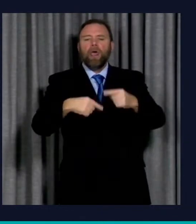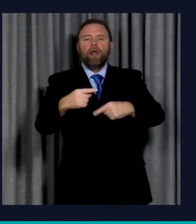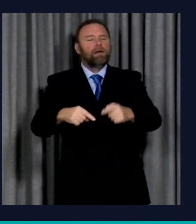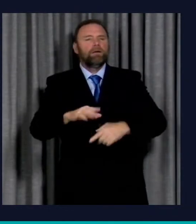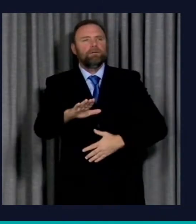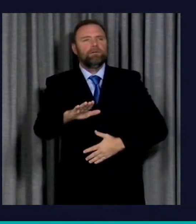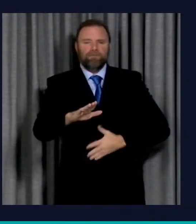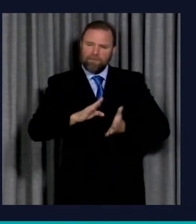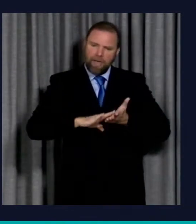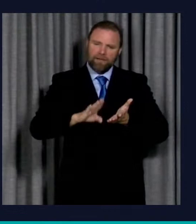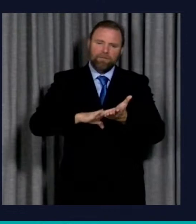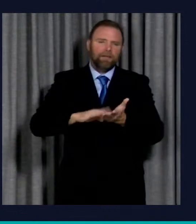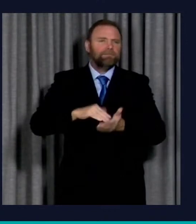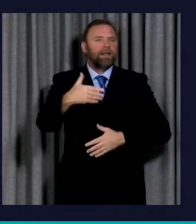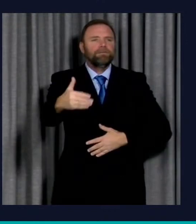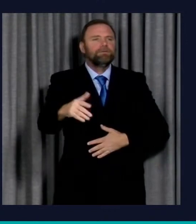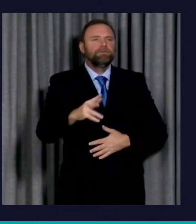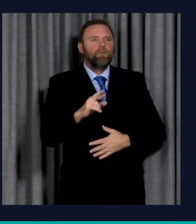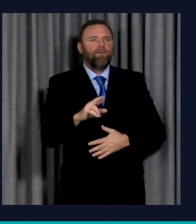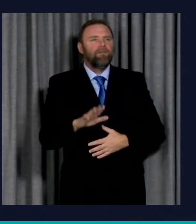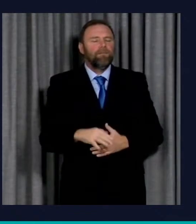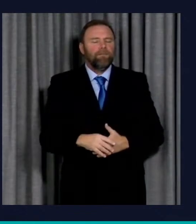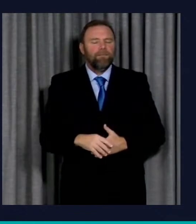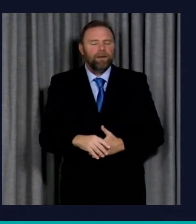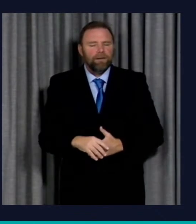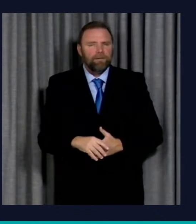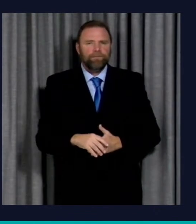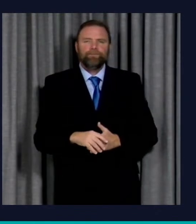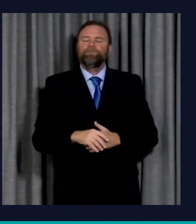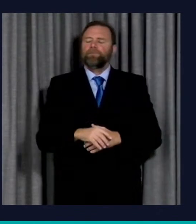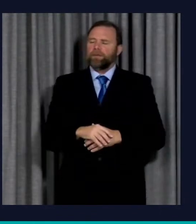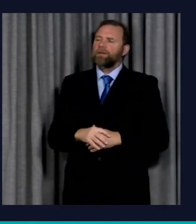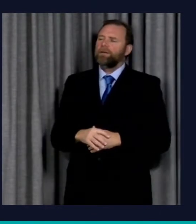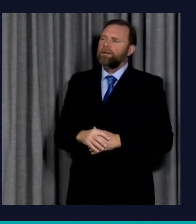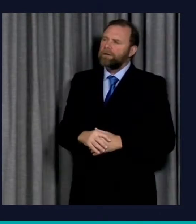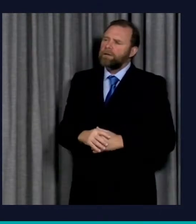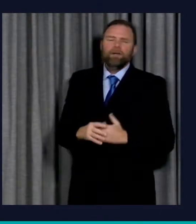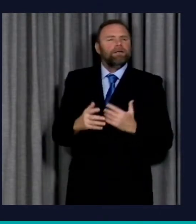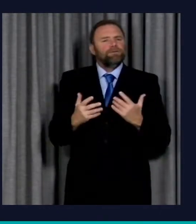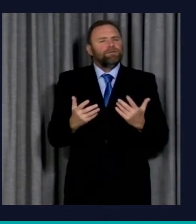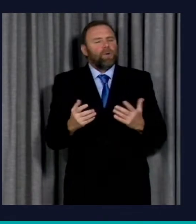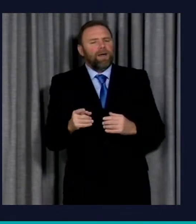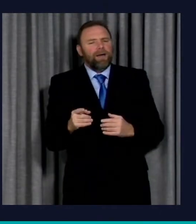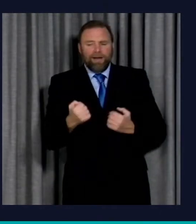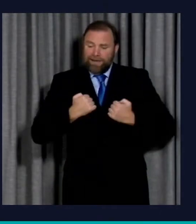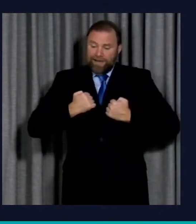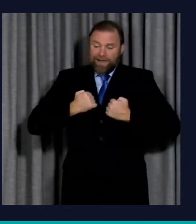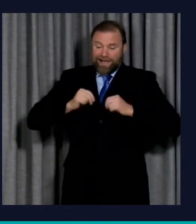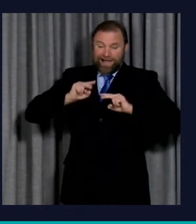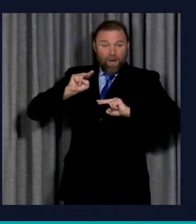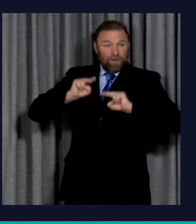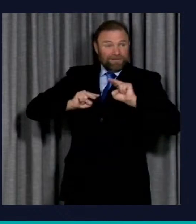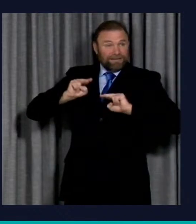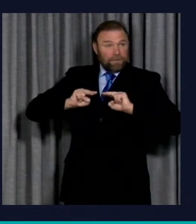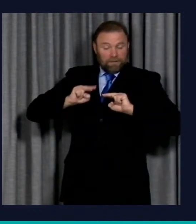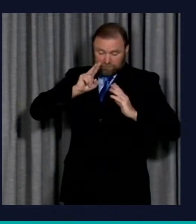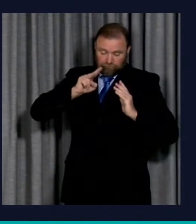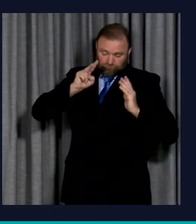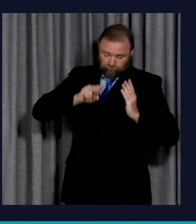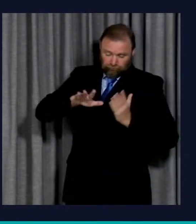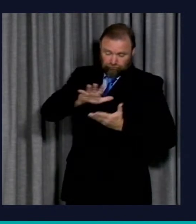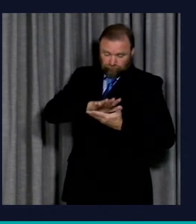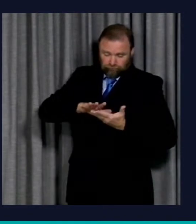on for months month after month. So our assessment is that